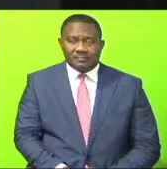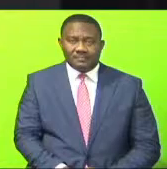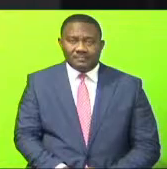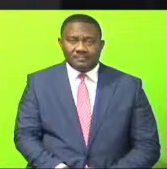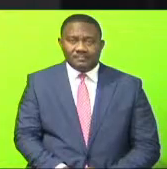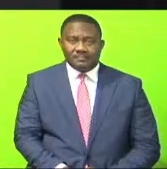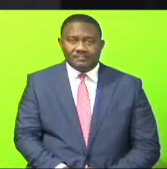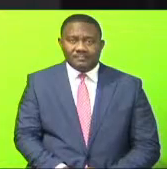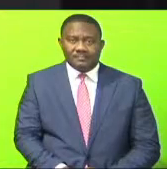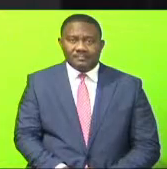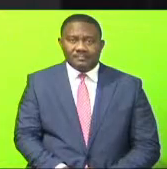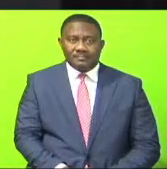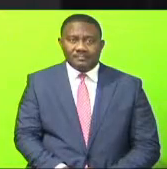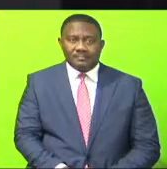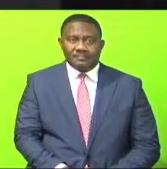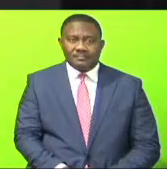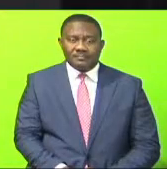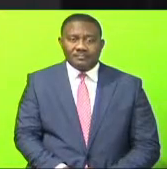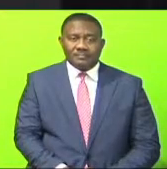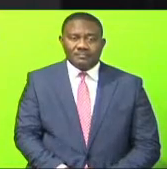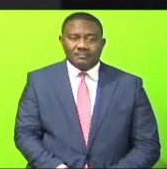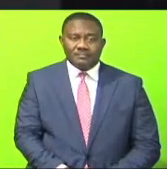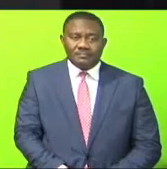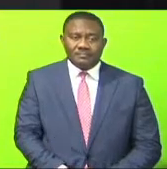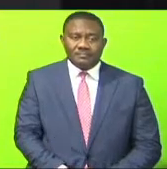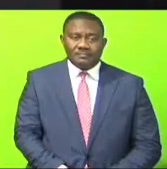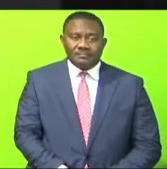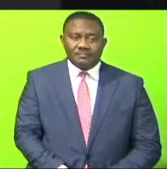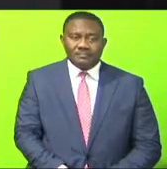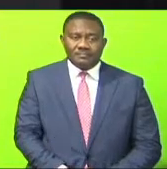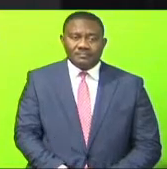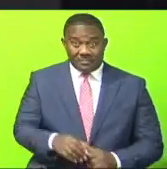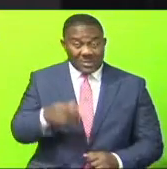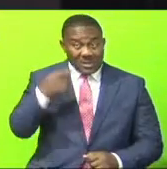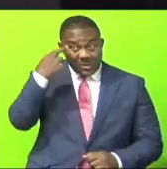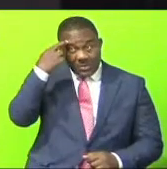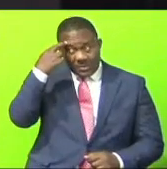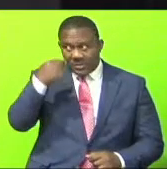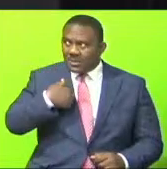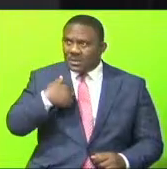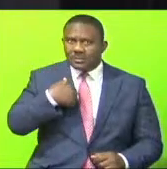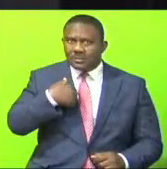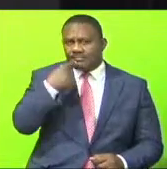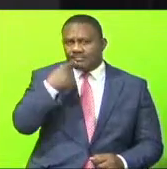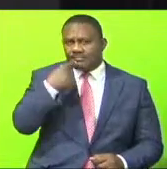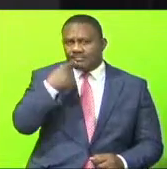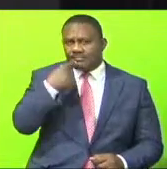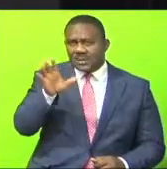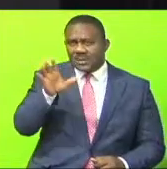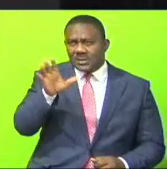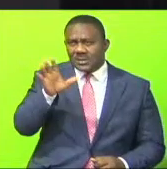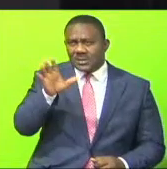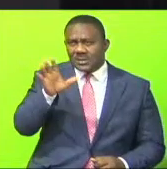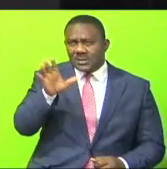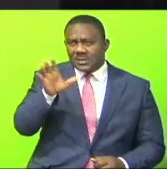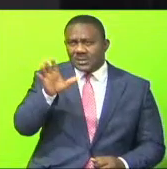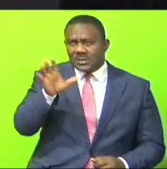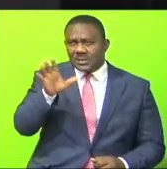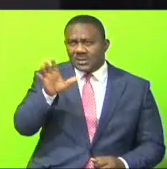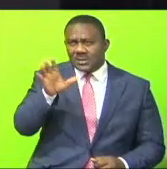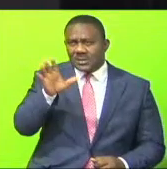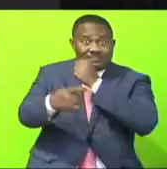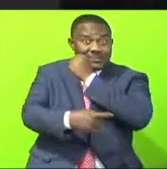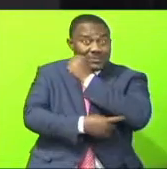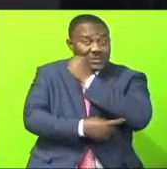majority. So, Mr. Speaker, that's why I quoted a scripture that they want to lead you to temptation. Resist this